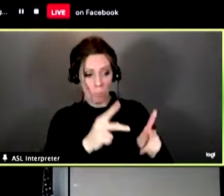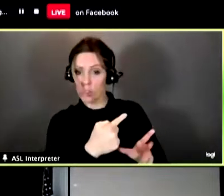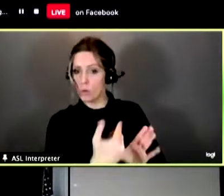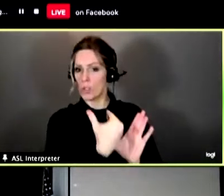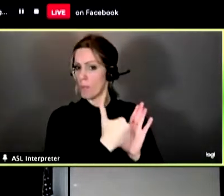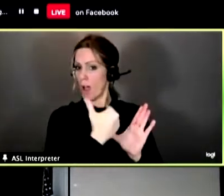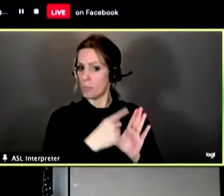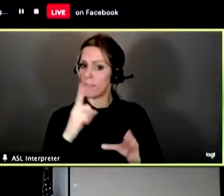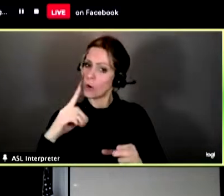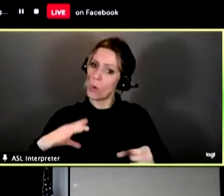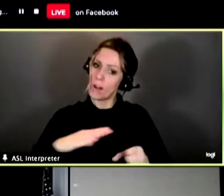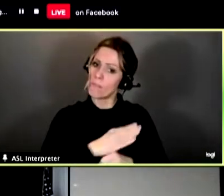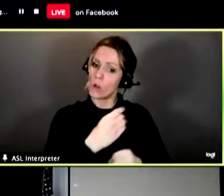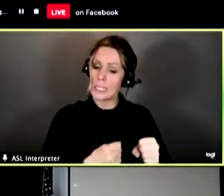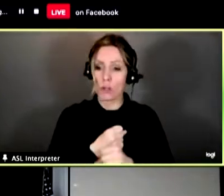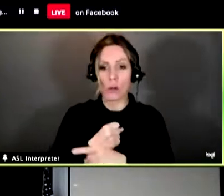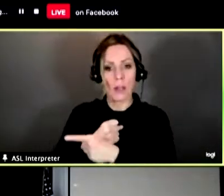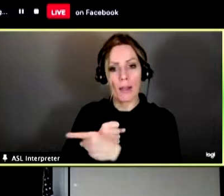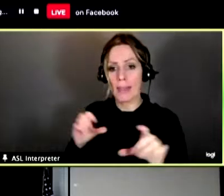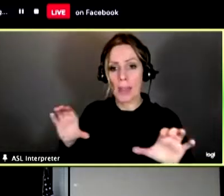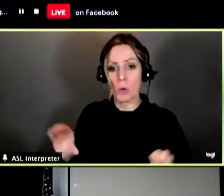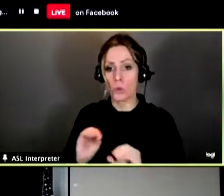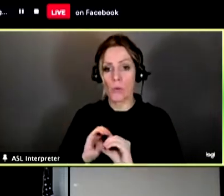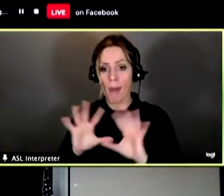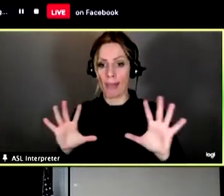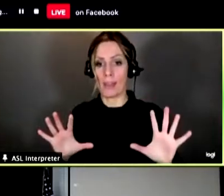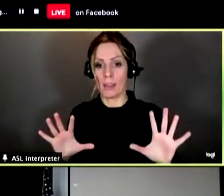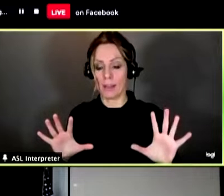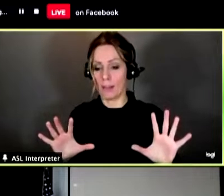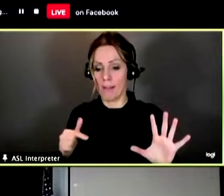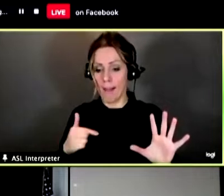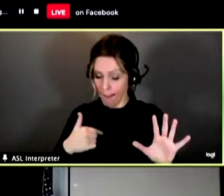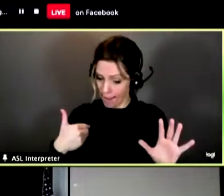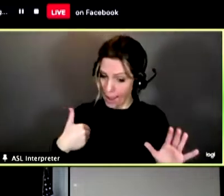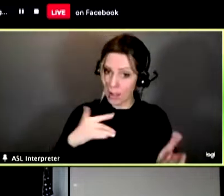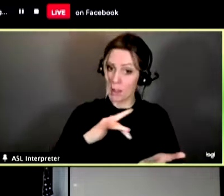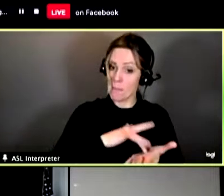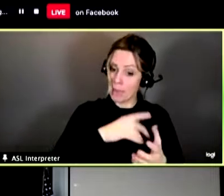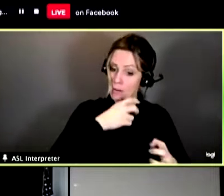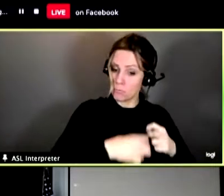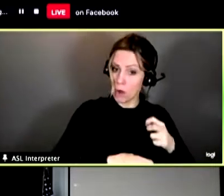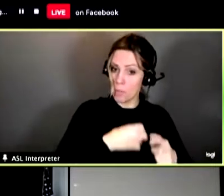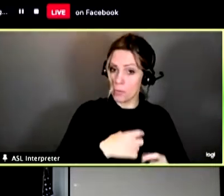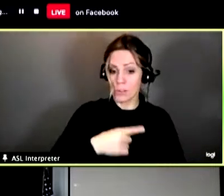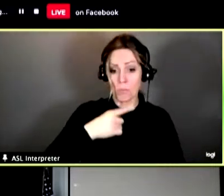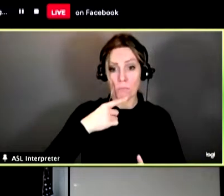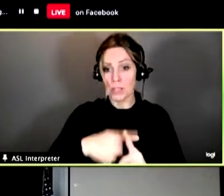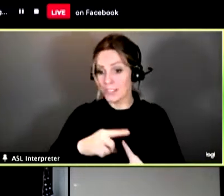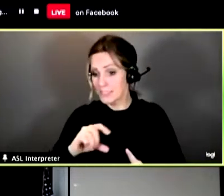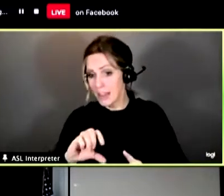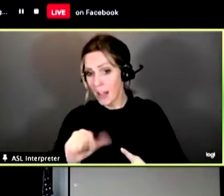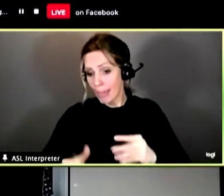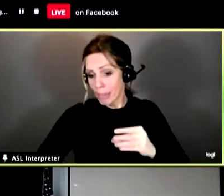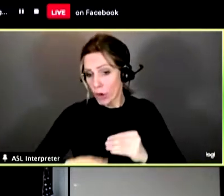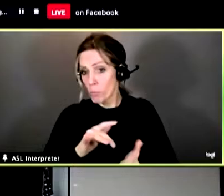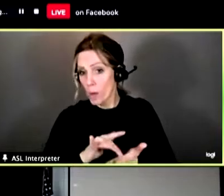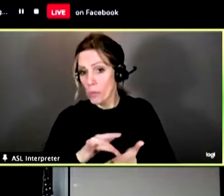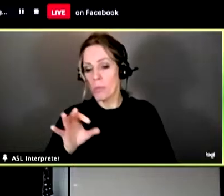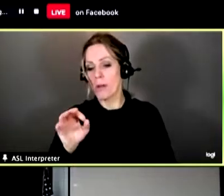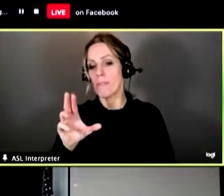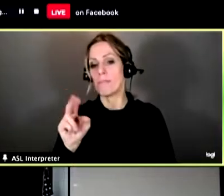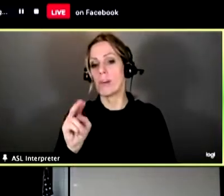up, on top of my medical issues that I already had, I ended up with something called functional neurologic disease, which